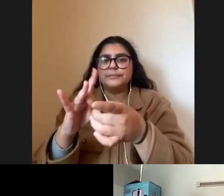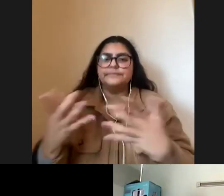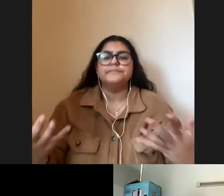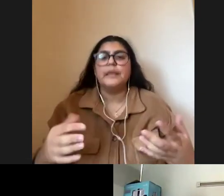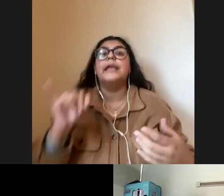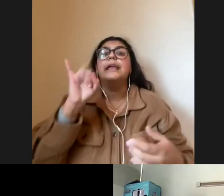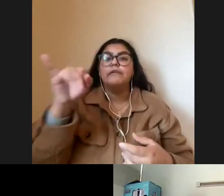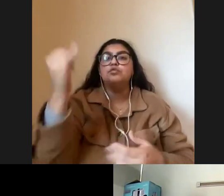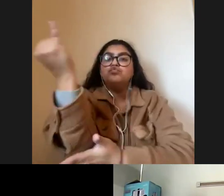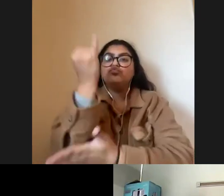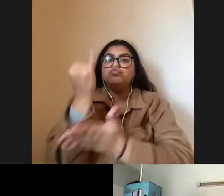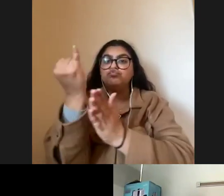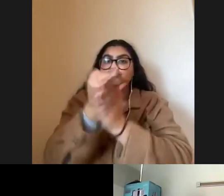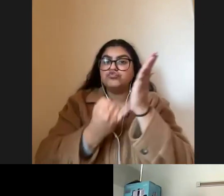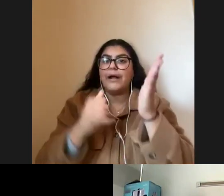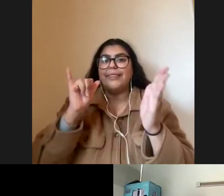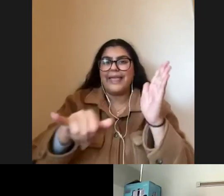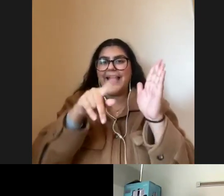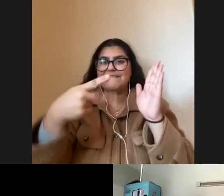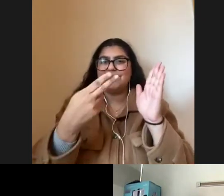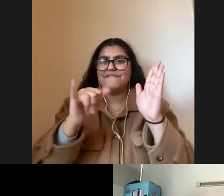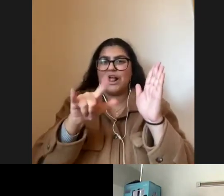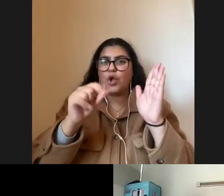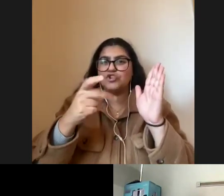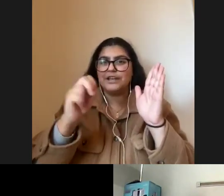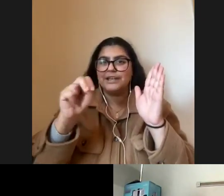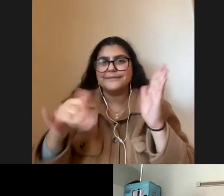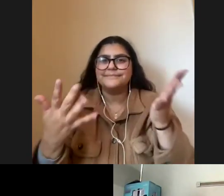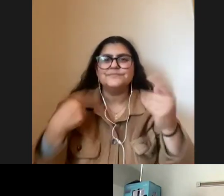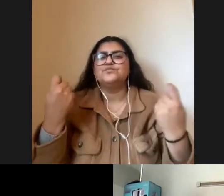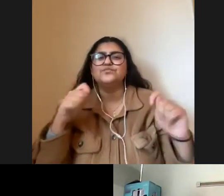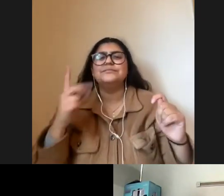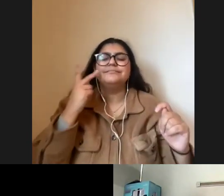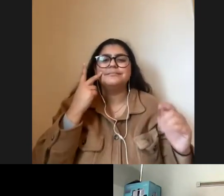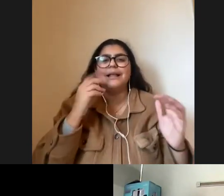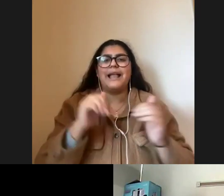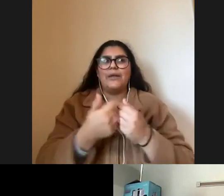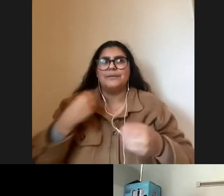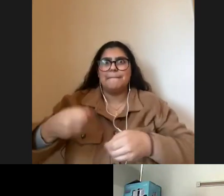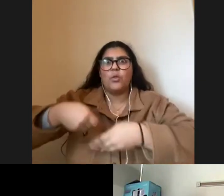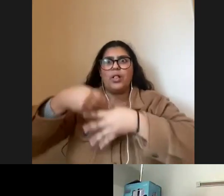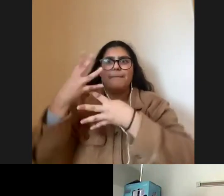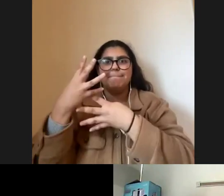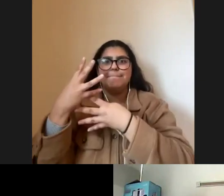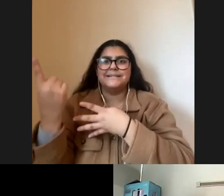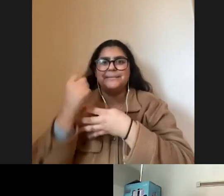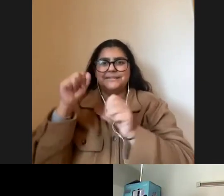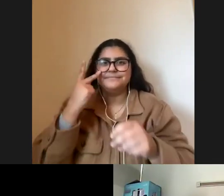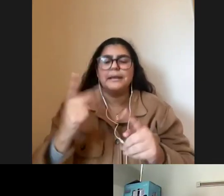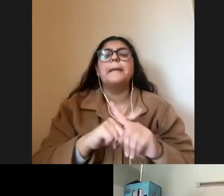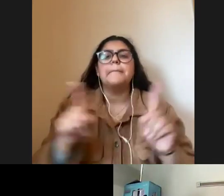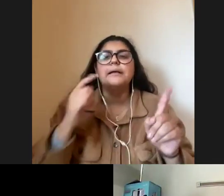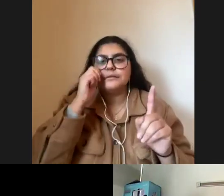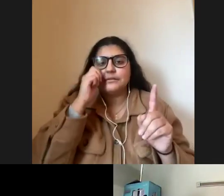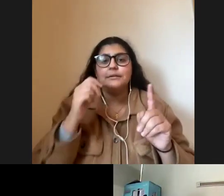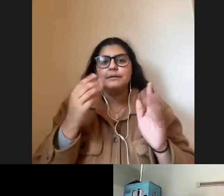out a phylogeny, you would look at, I'm trying to see if I can like pull up a phylogeny. I'll find it later. But a phylogeny is basically a